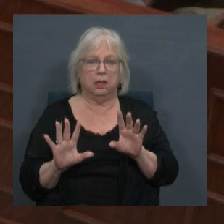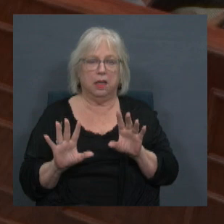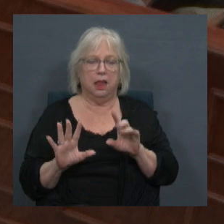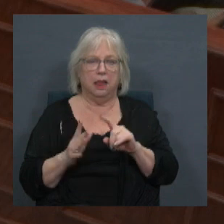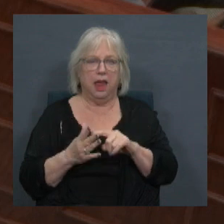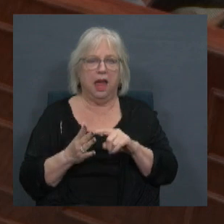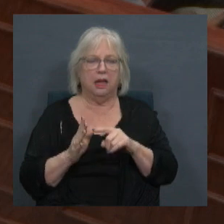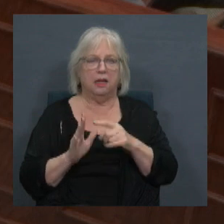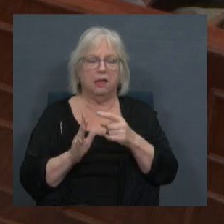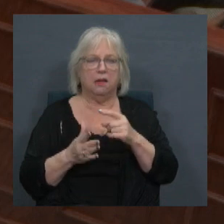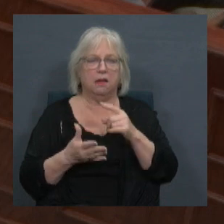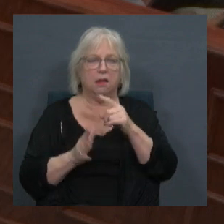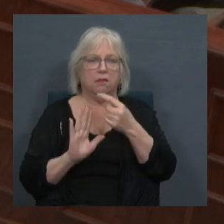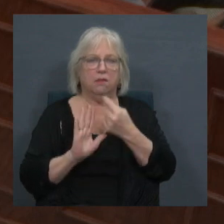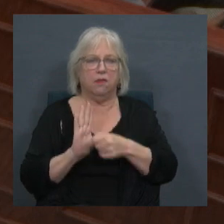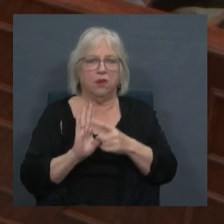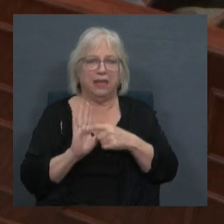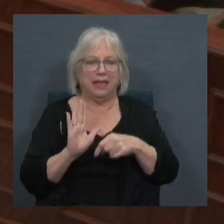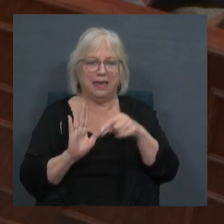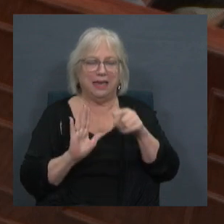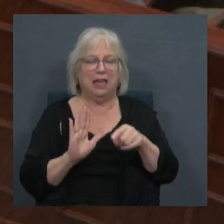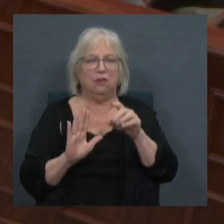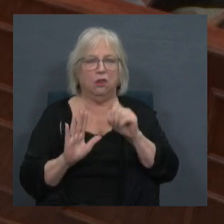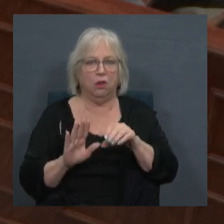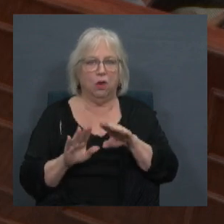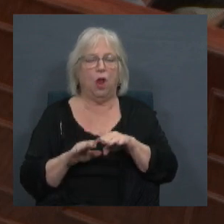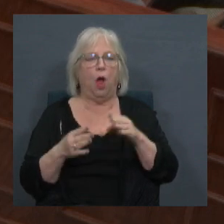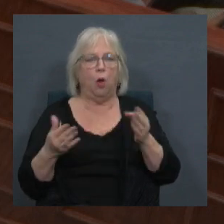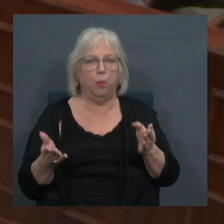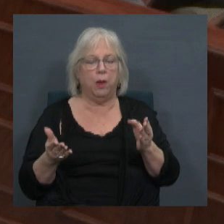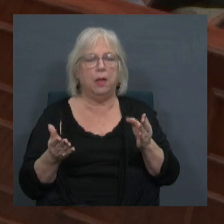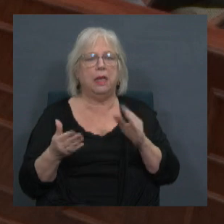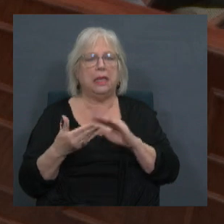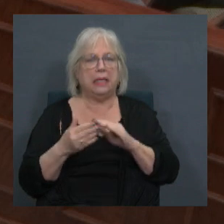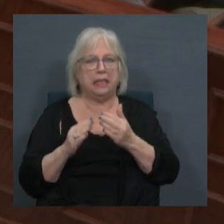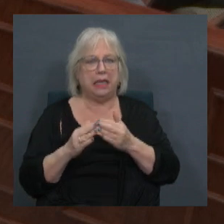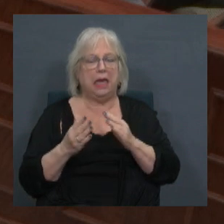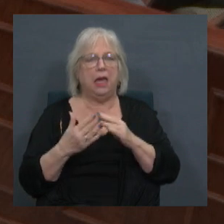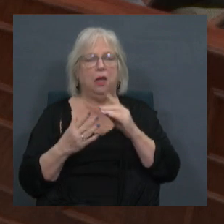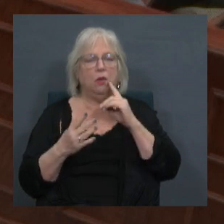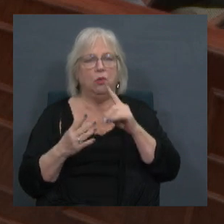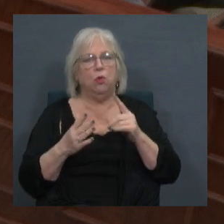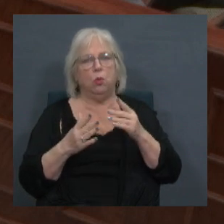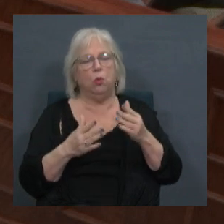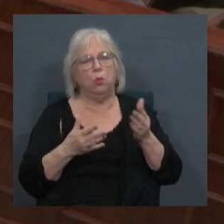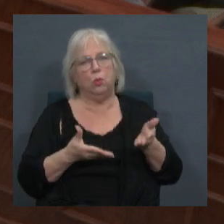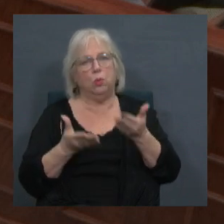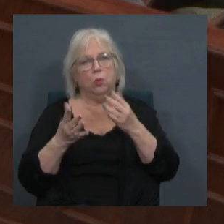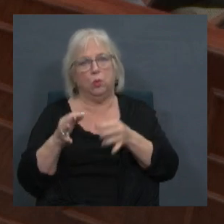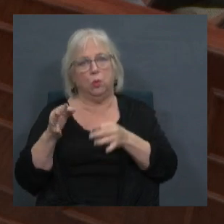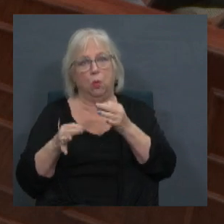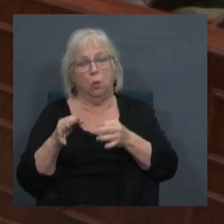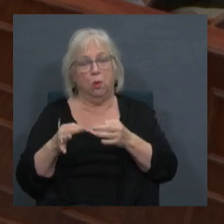rescinding this could open the city up to legal action. Am I understanding that